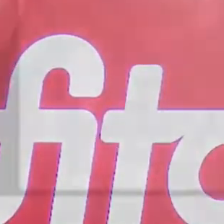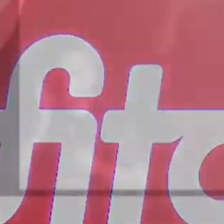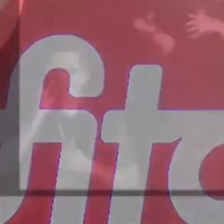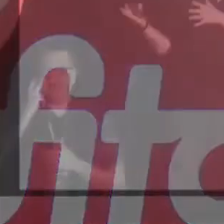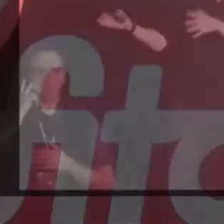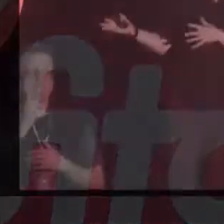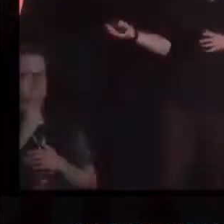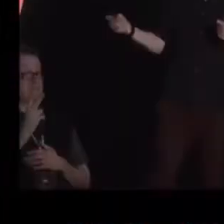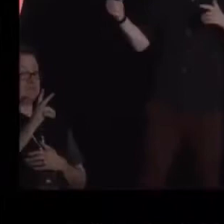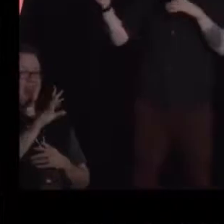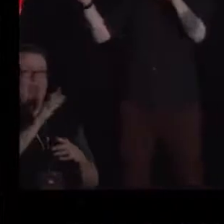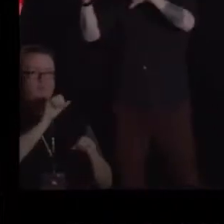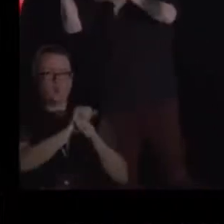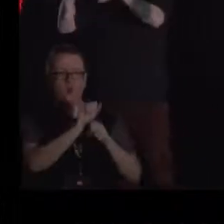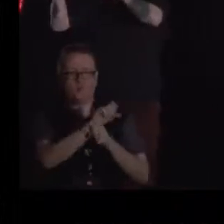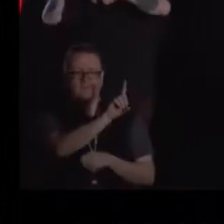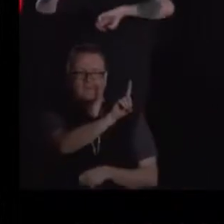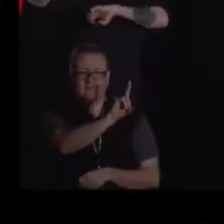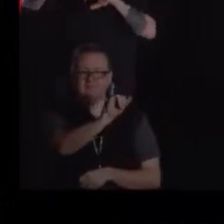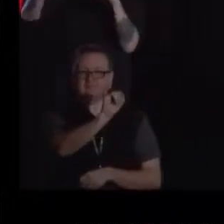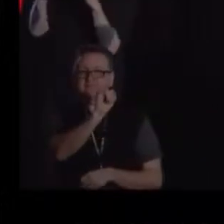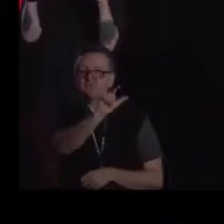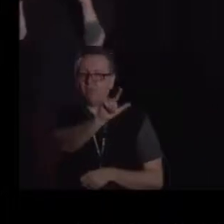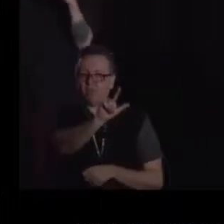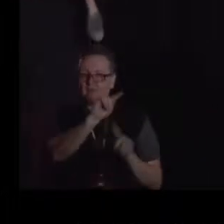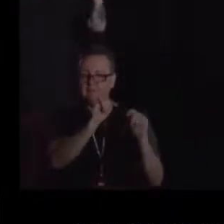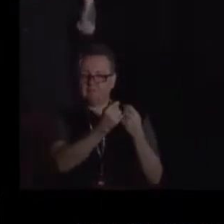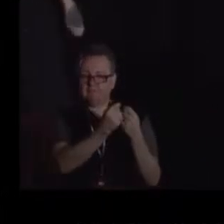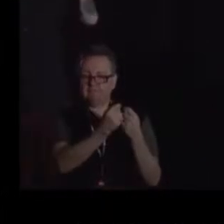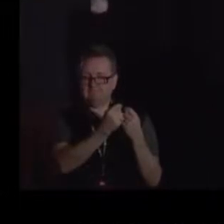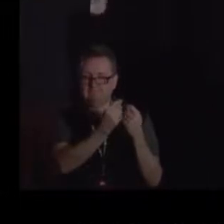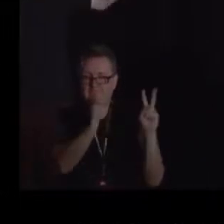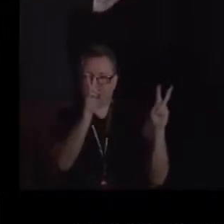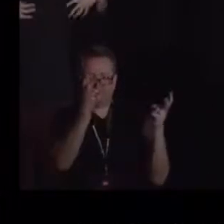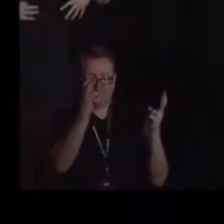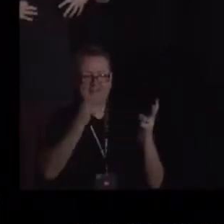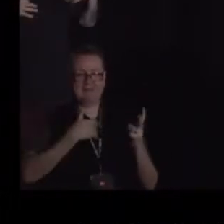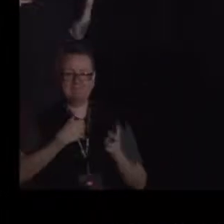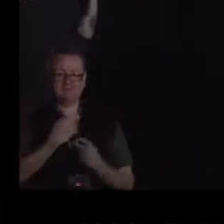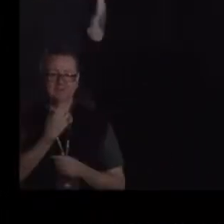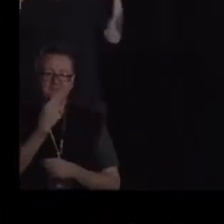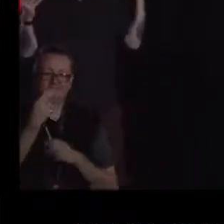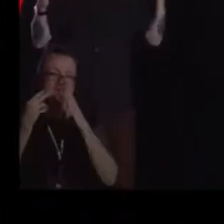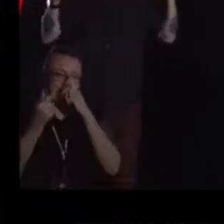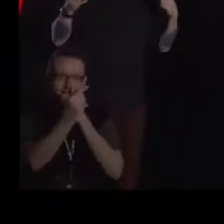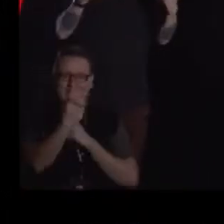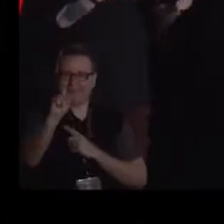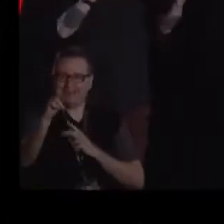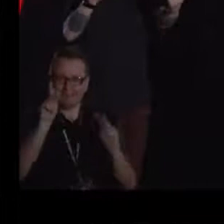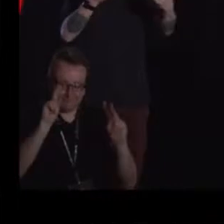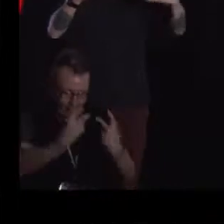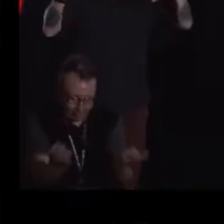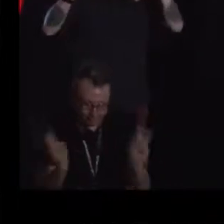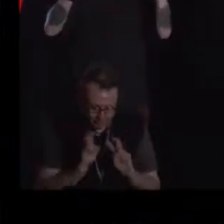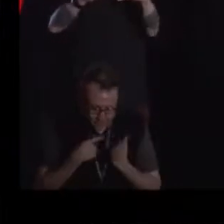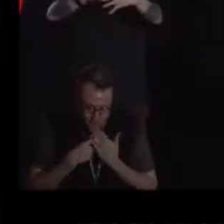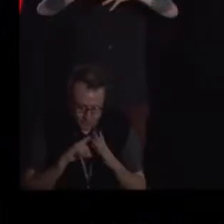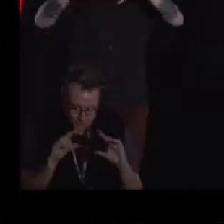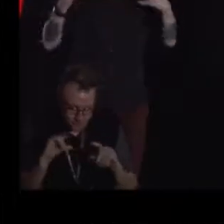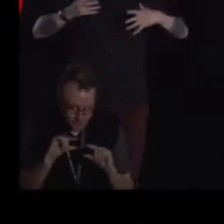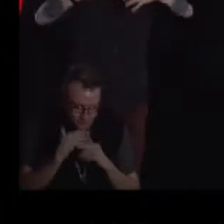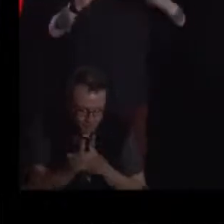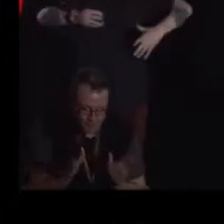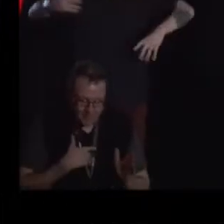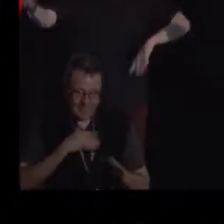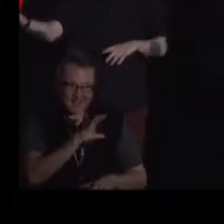I'm senior designer for the digital team. So within the might of Aardman, there's a bunch of geeks all in a room, and we basically take anything